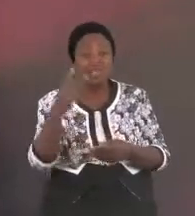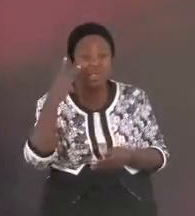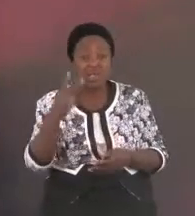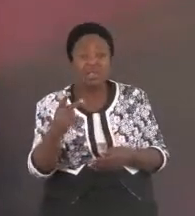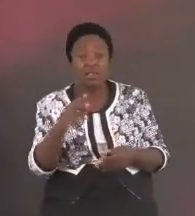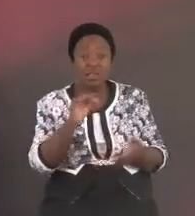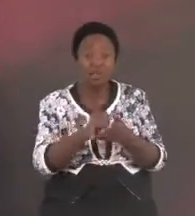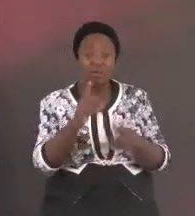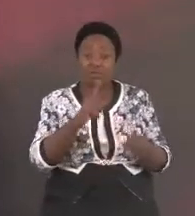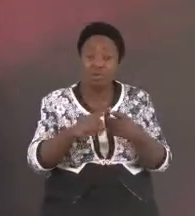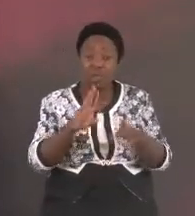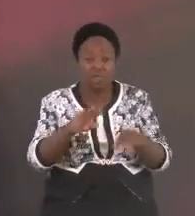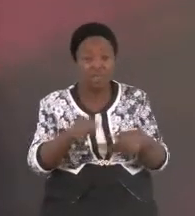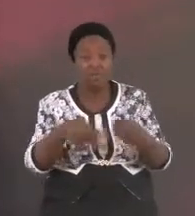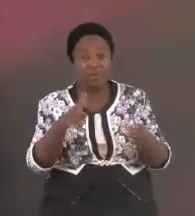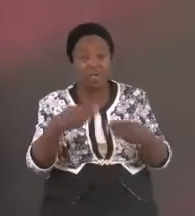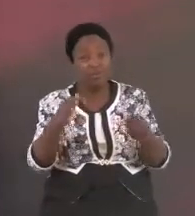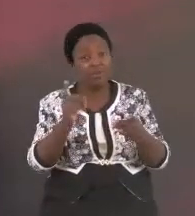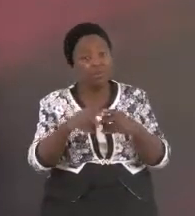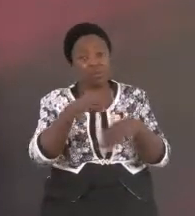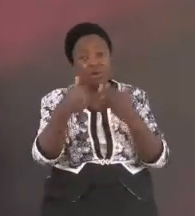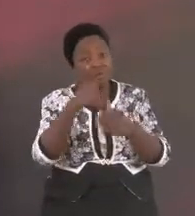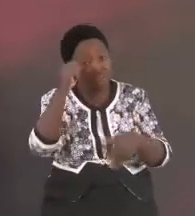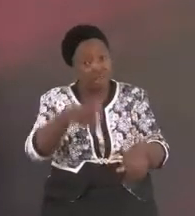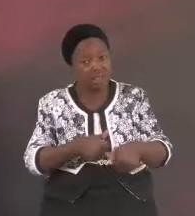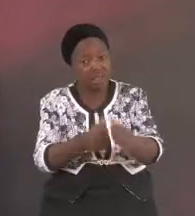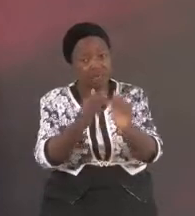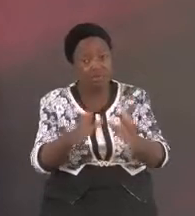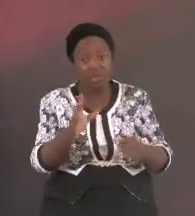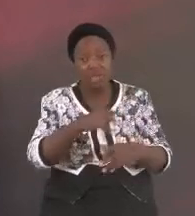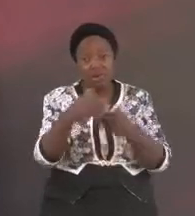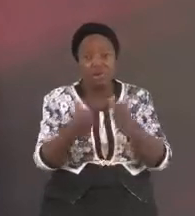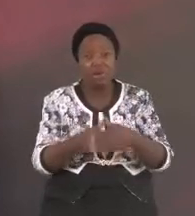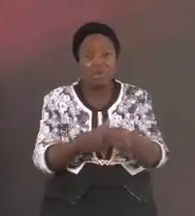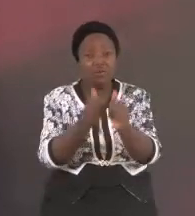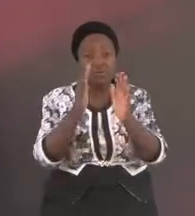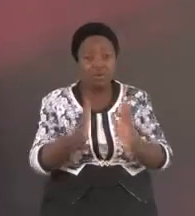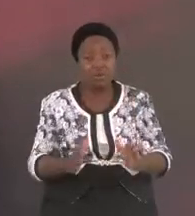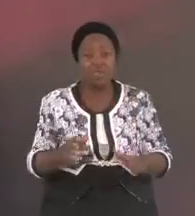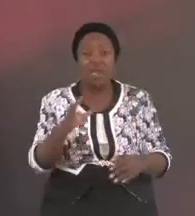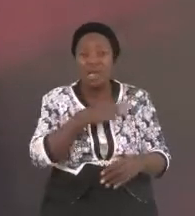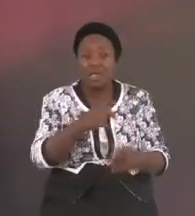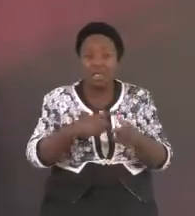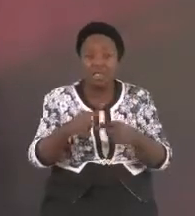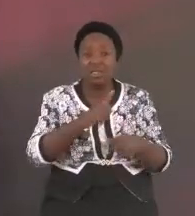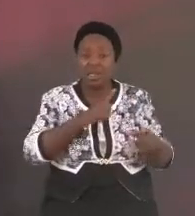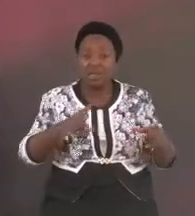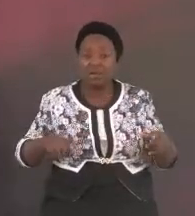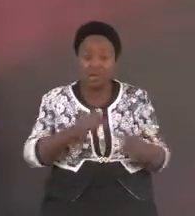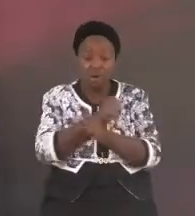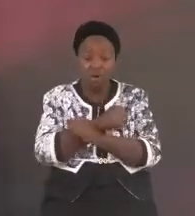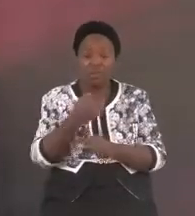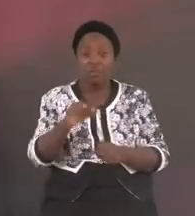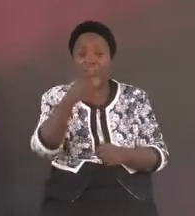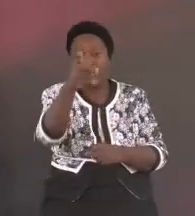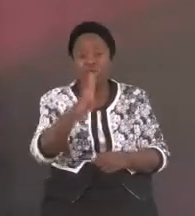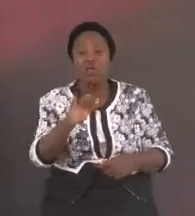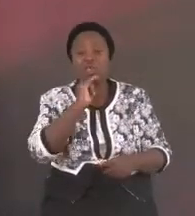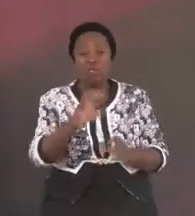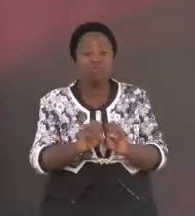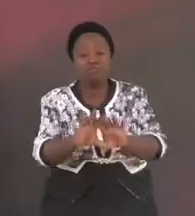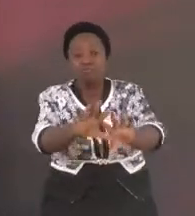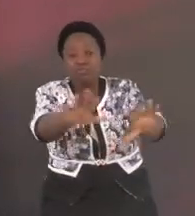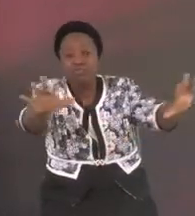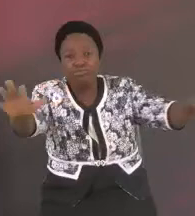disciples, unto his own followers, and the love of God is spread abroad by the Holy Ghost in